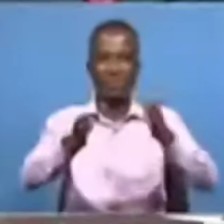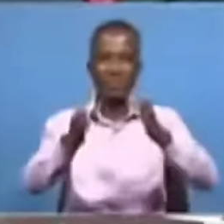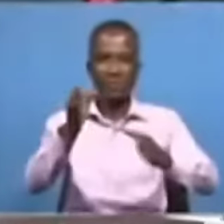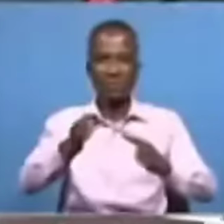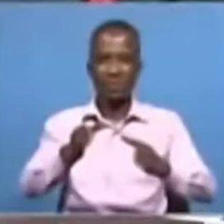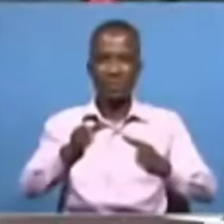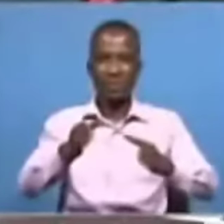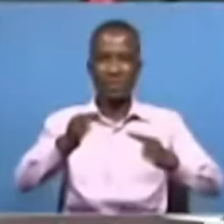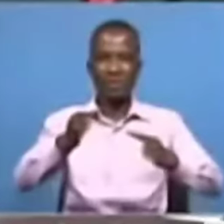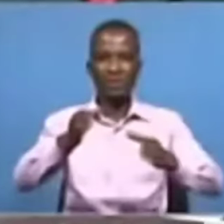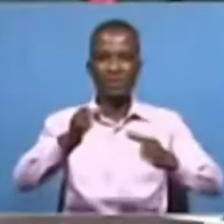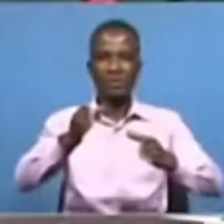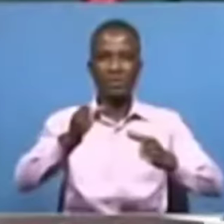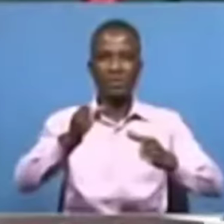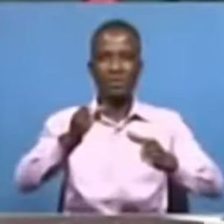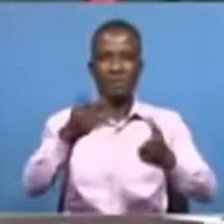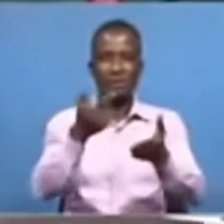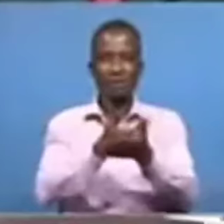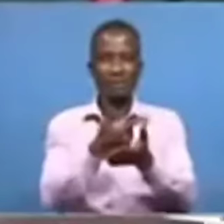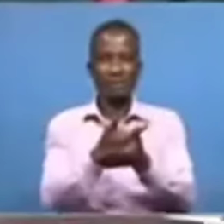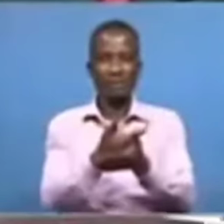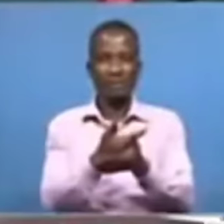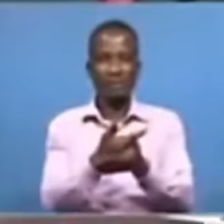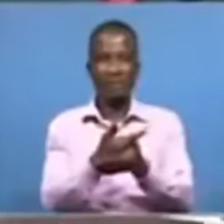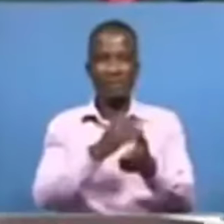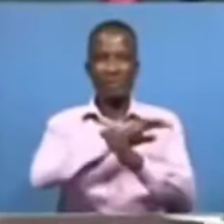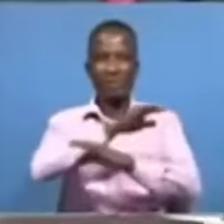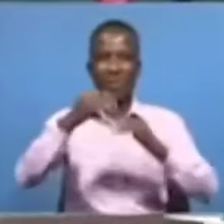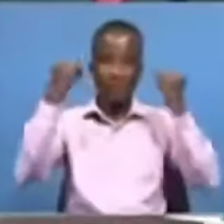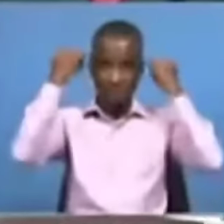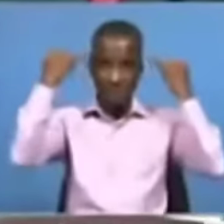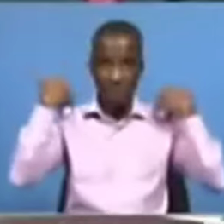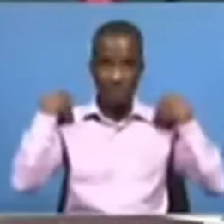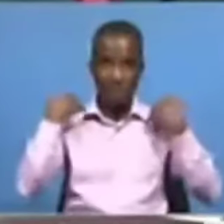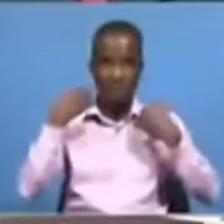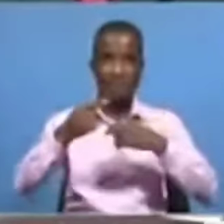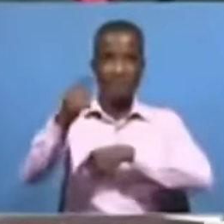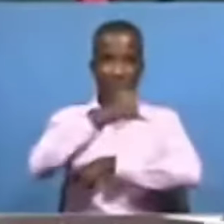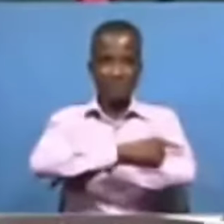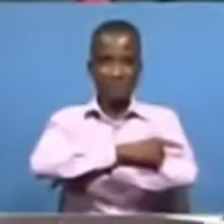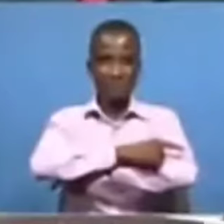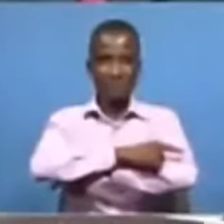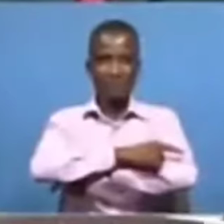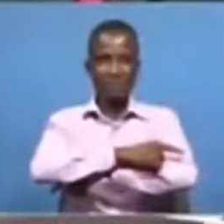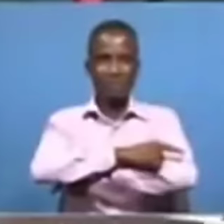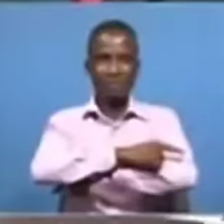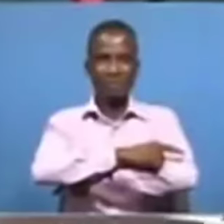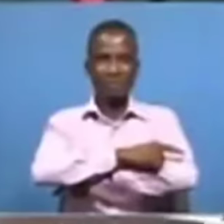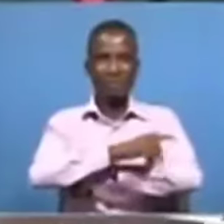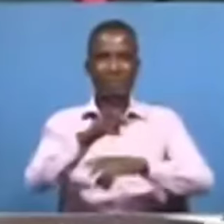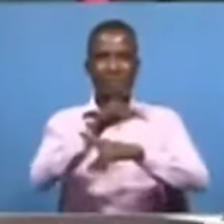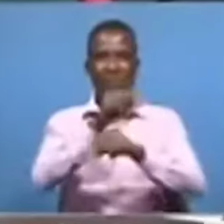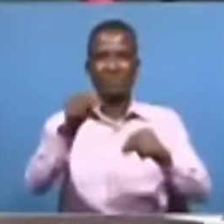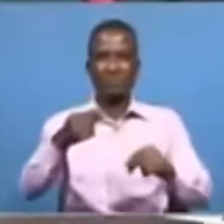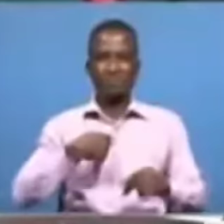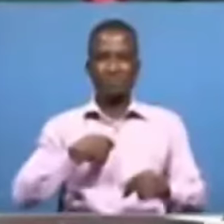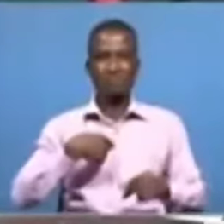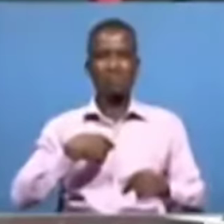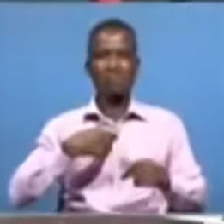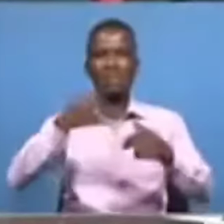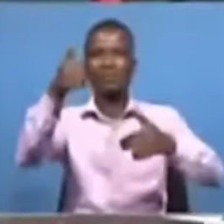is the Supreme Court of the Republic of Ghana, as well as the justices in particular who sat on that day. There was no intention on my part